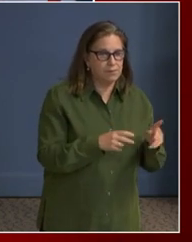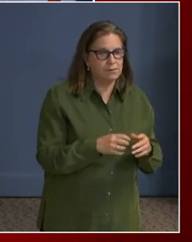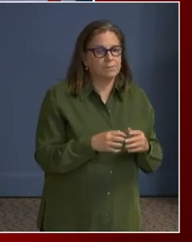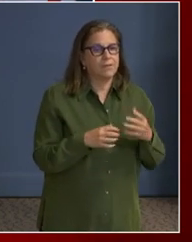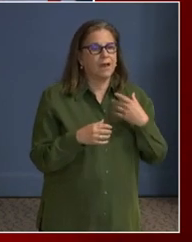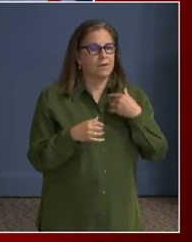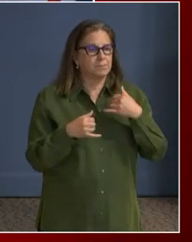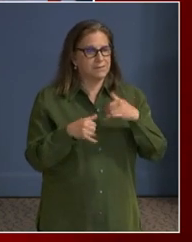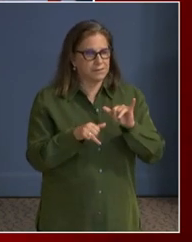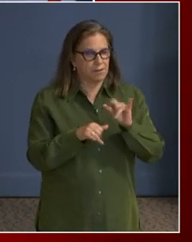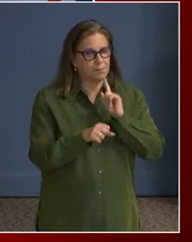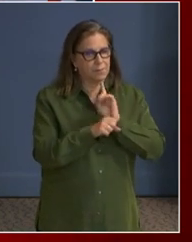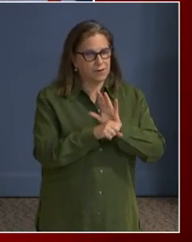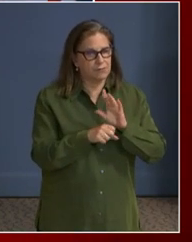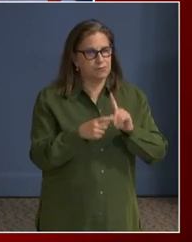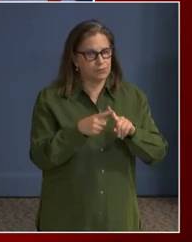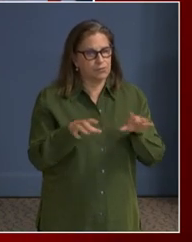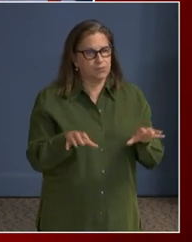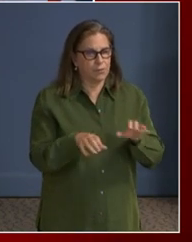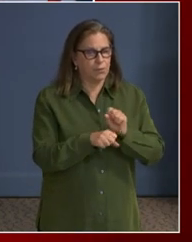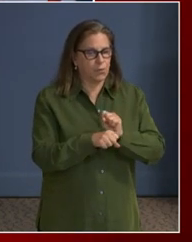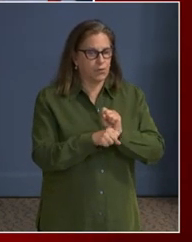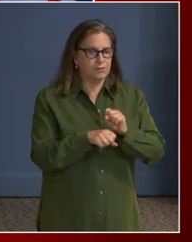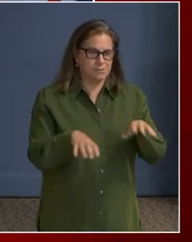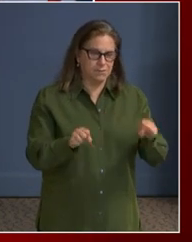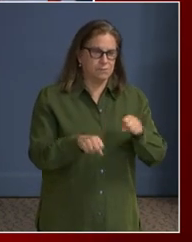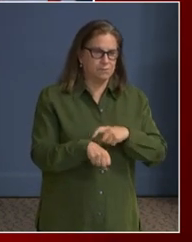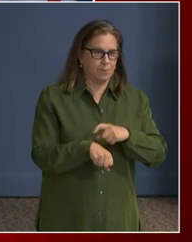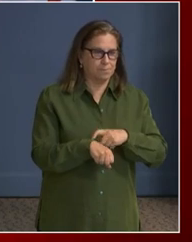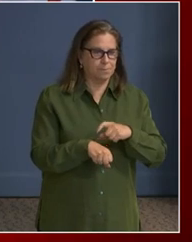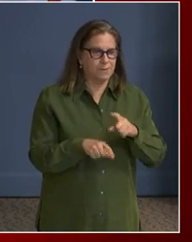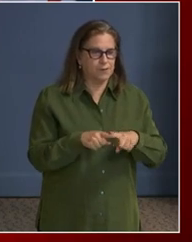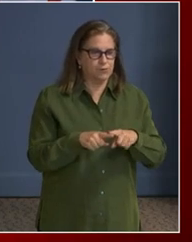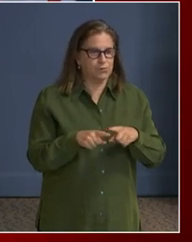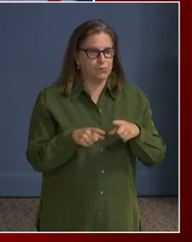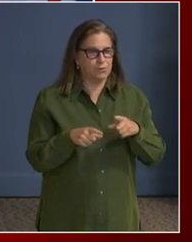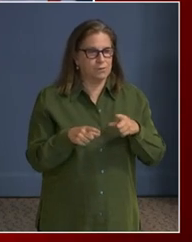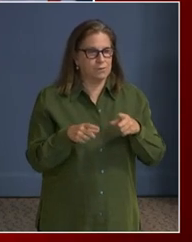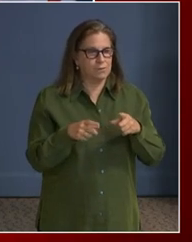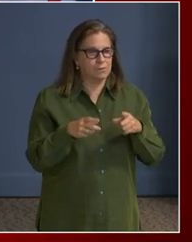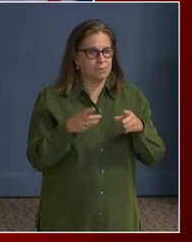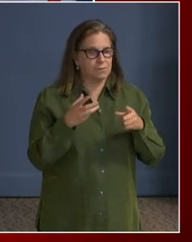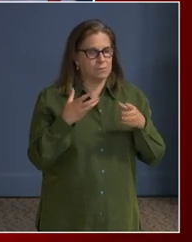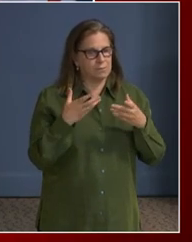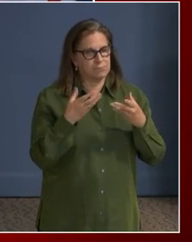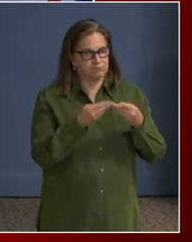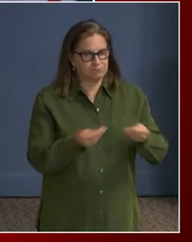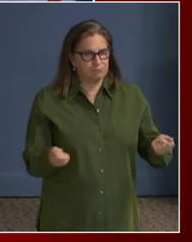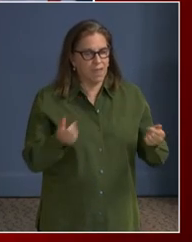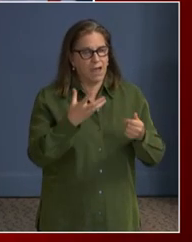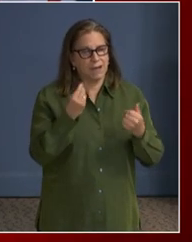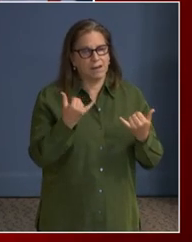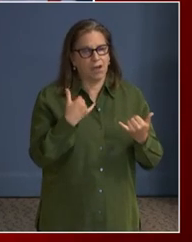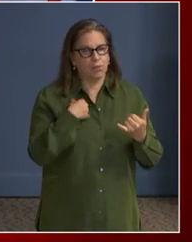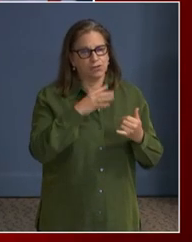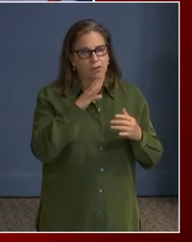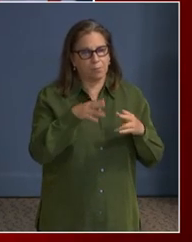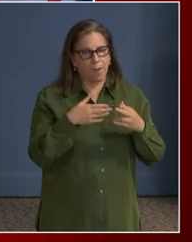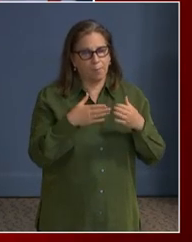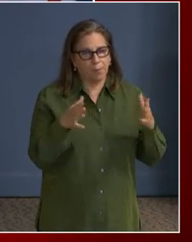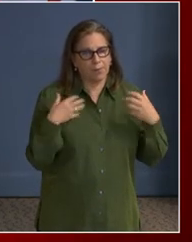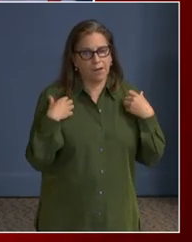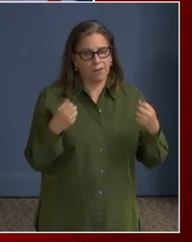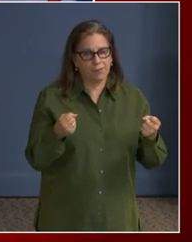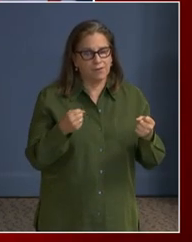takes time. What we're looking at through this public health approach is looking at the stages of readiness, how many times it takes for us